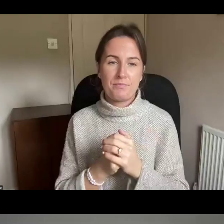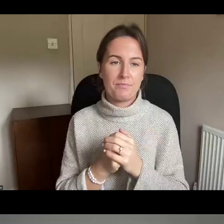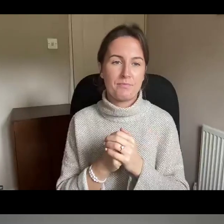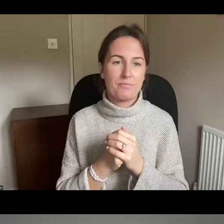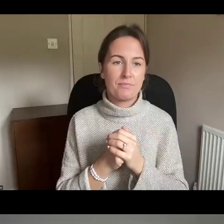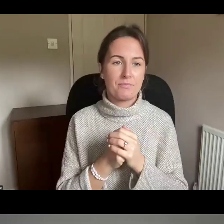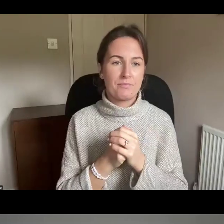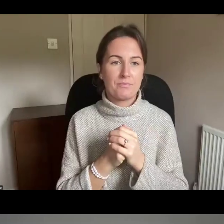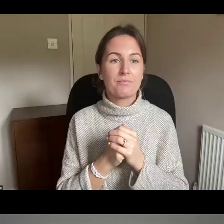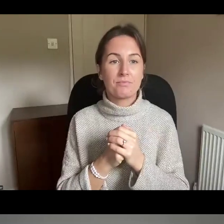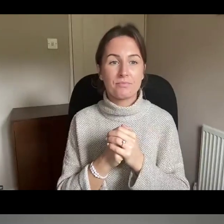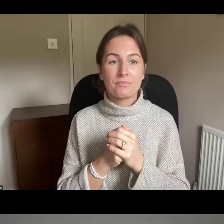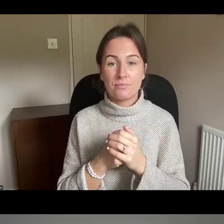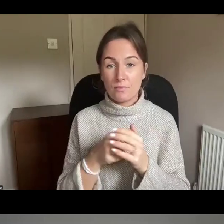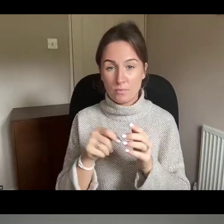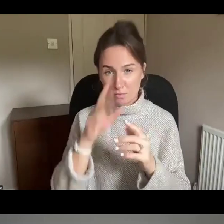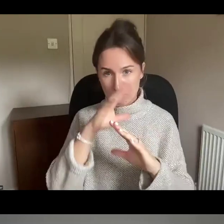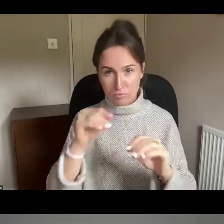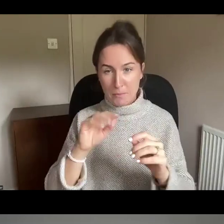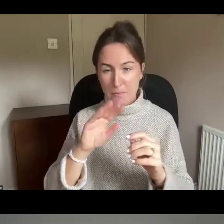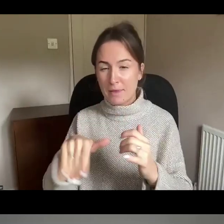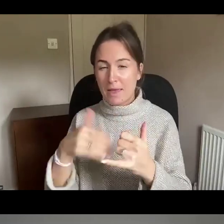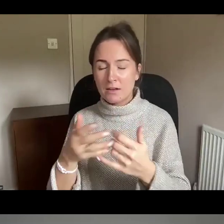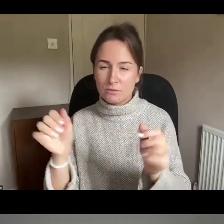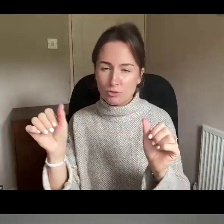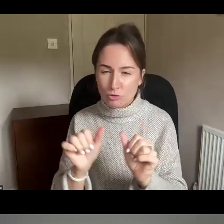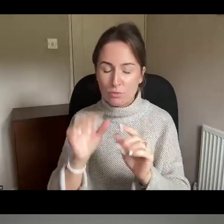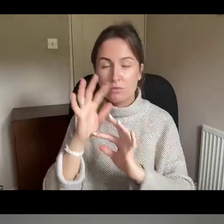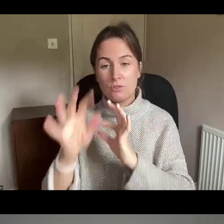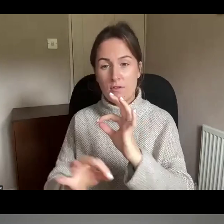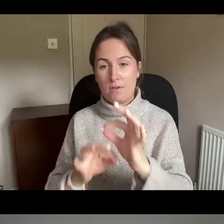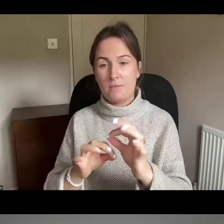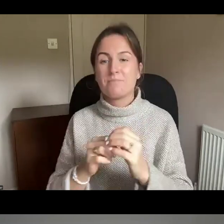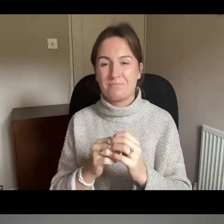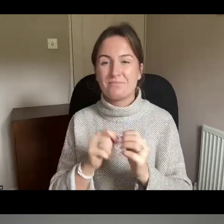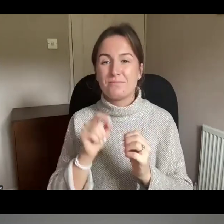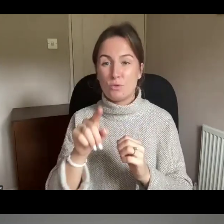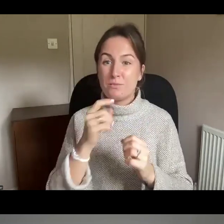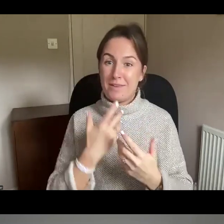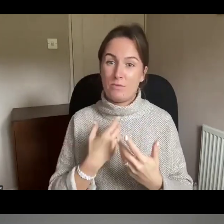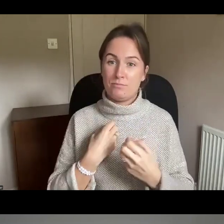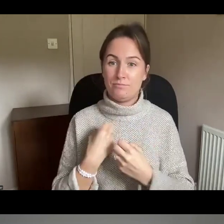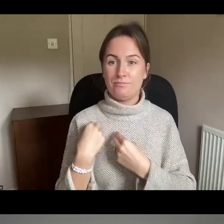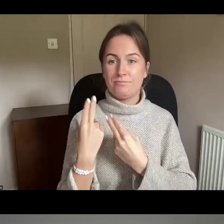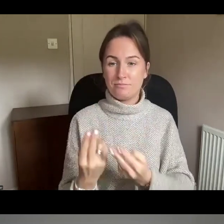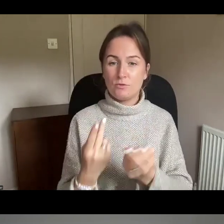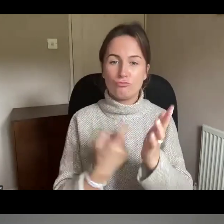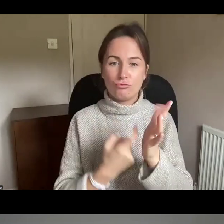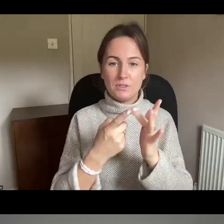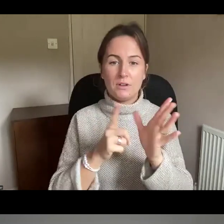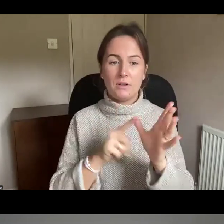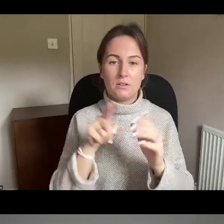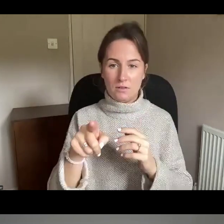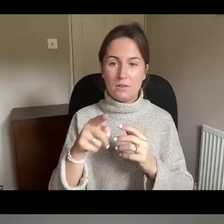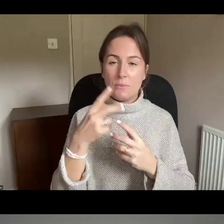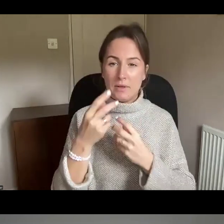And we have a short survey at the end. Right, without further ado, I'll introduce Ria, who will take us through over